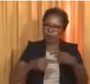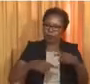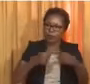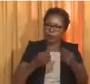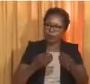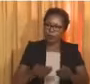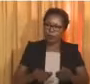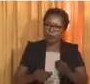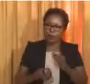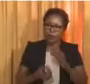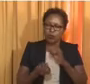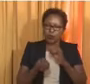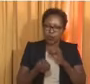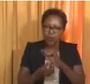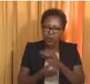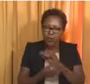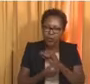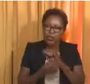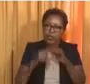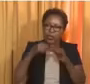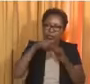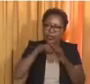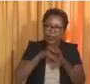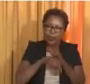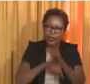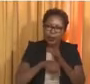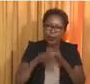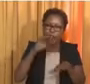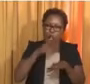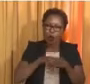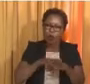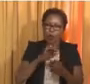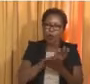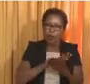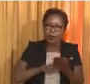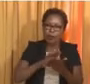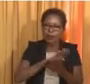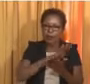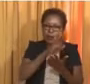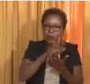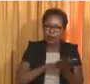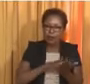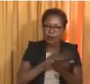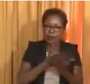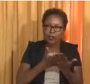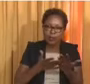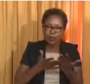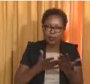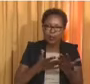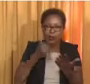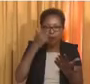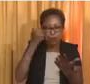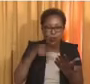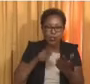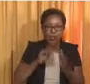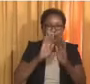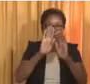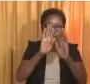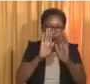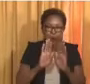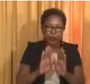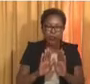them sequentially. On the basic structure, it is pertinent in the circumstances to point out that